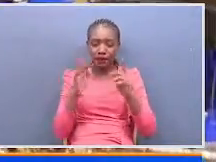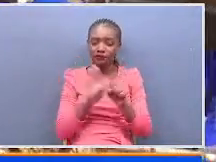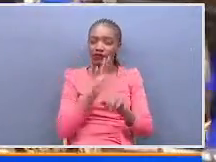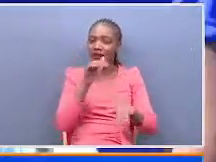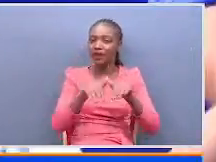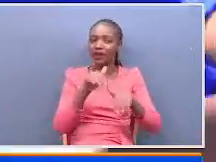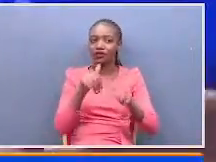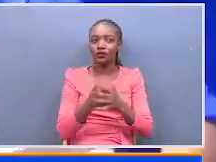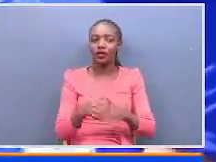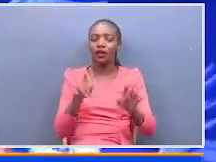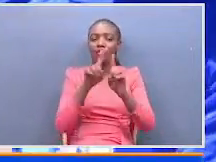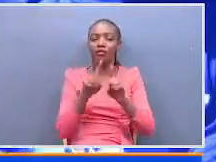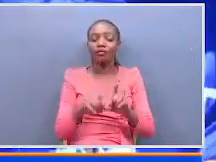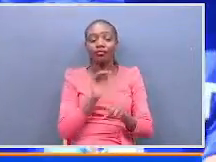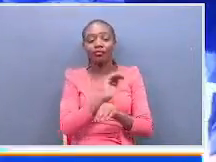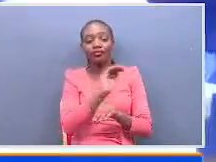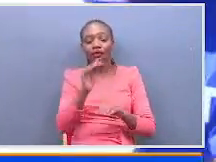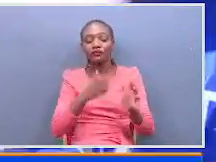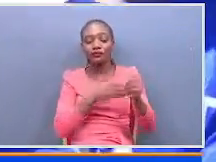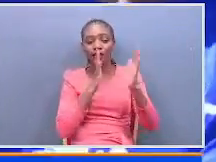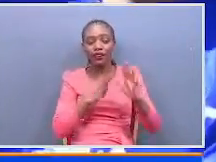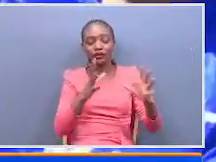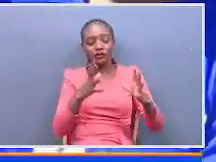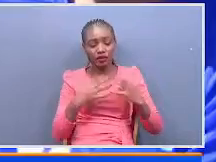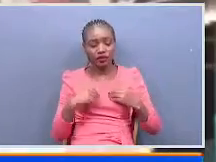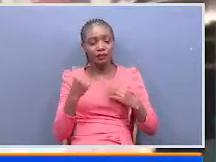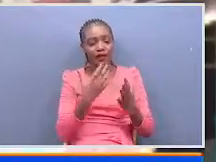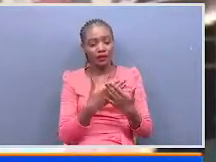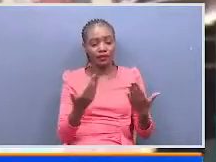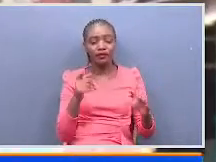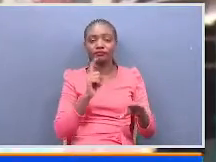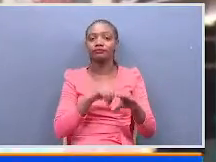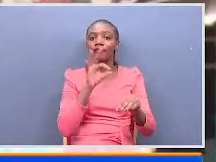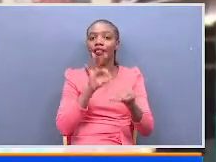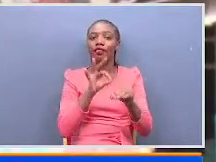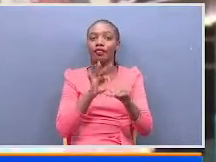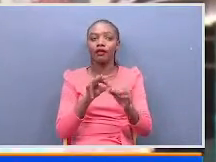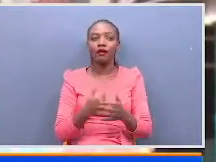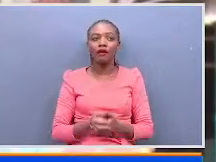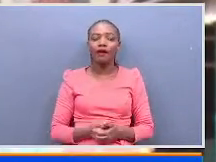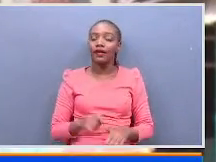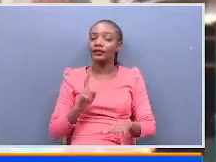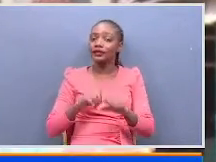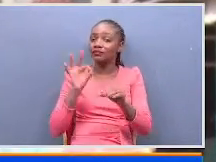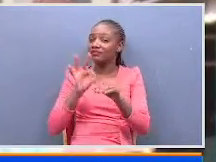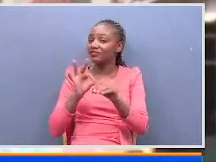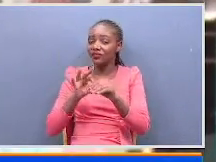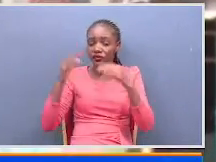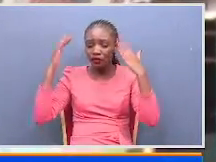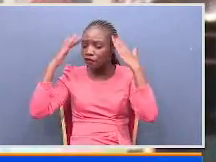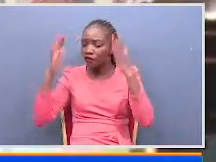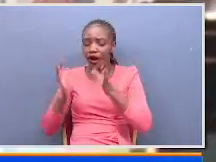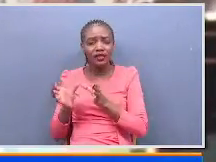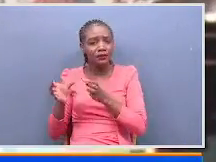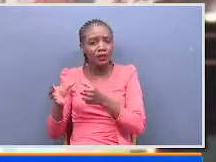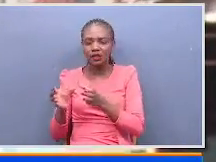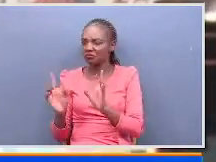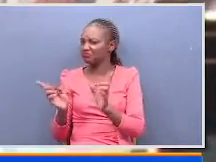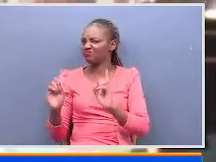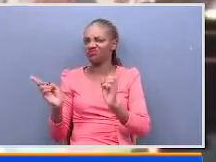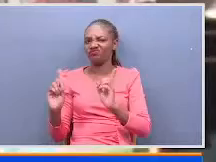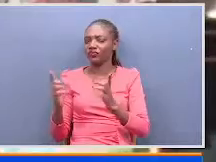a rallying call to leaders to accept whichever outcome in the poll. Sisi tukipiga kura atupigi chama,